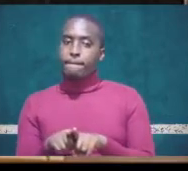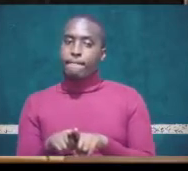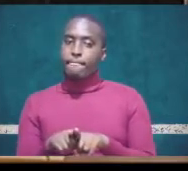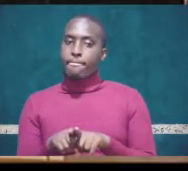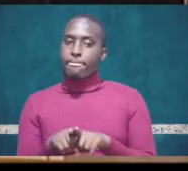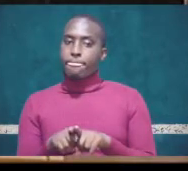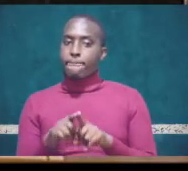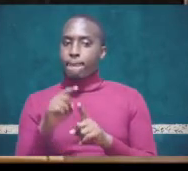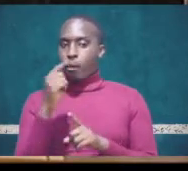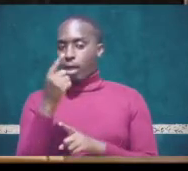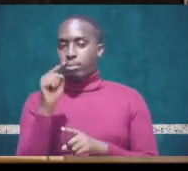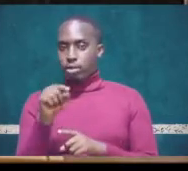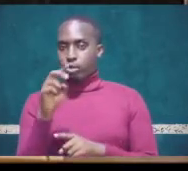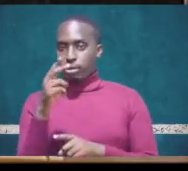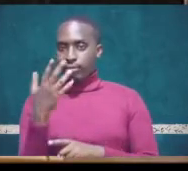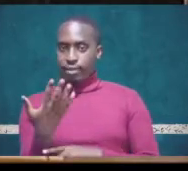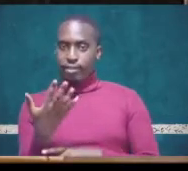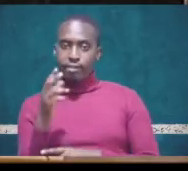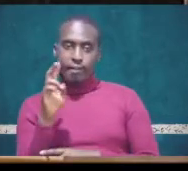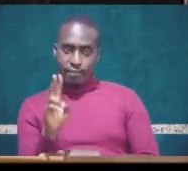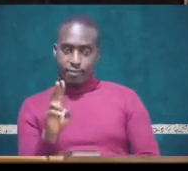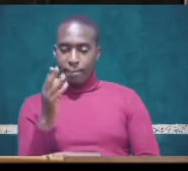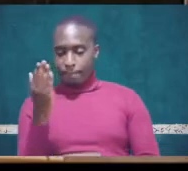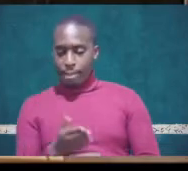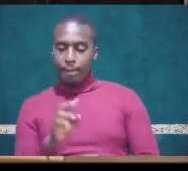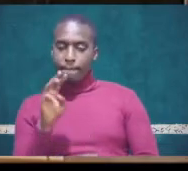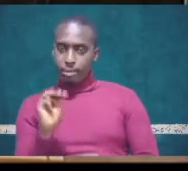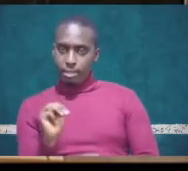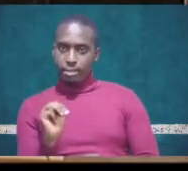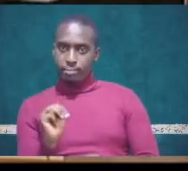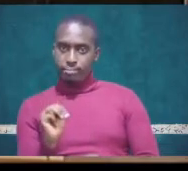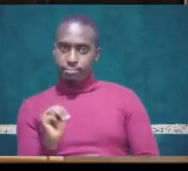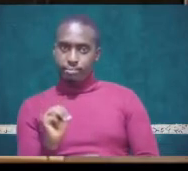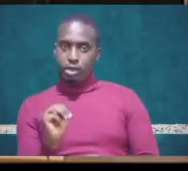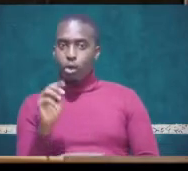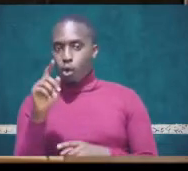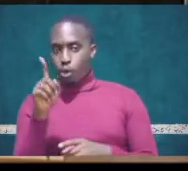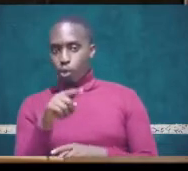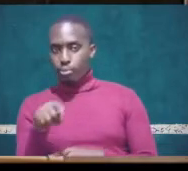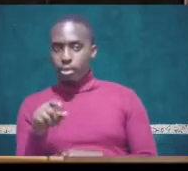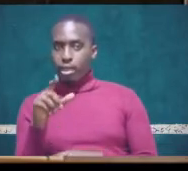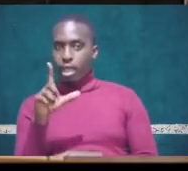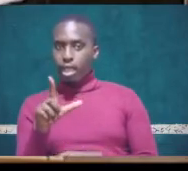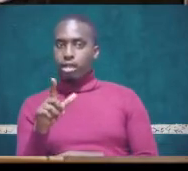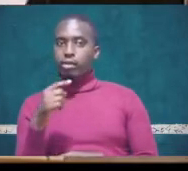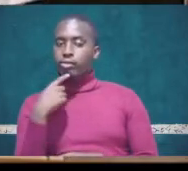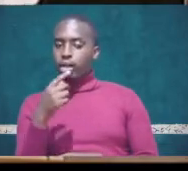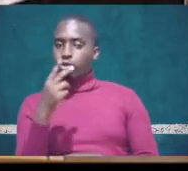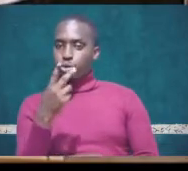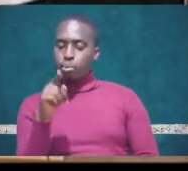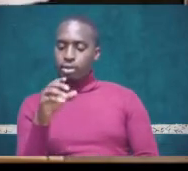to 1.25 V per this one, times L equals to